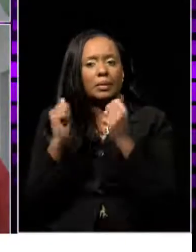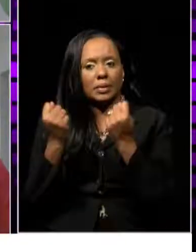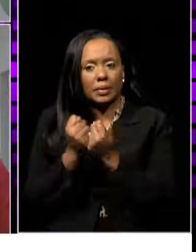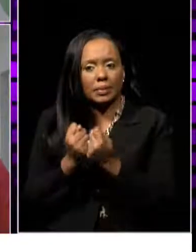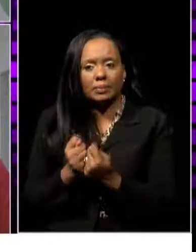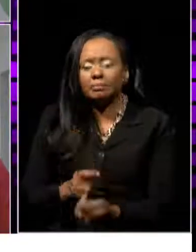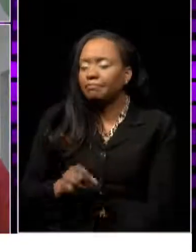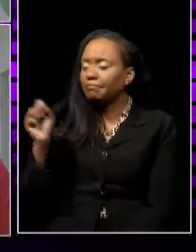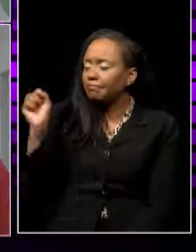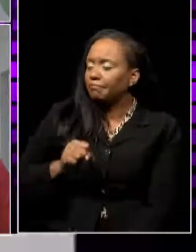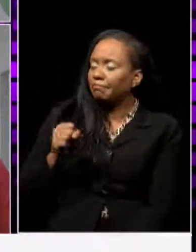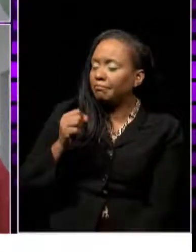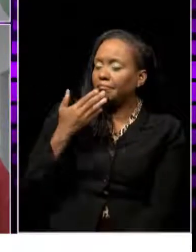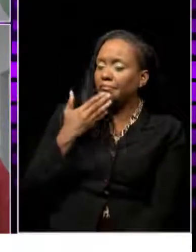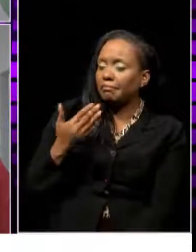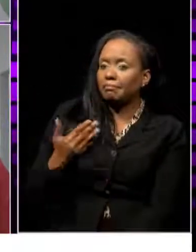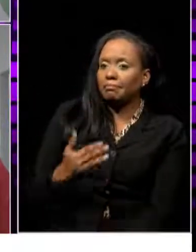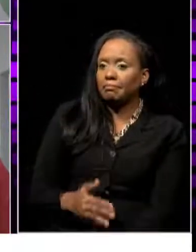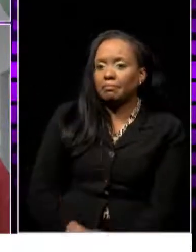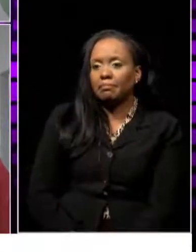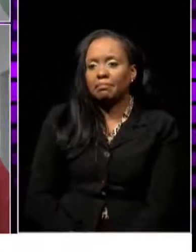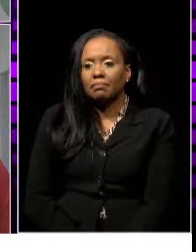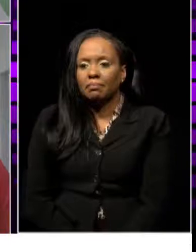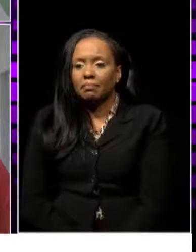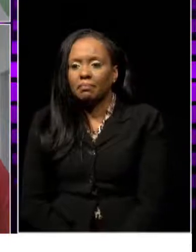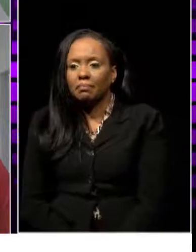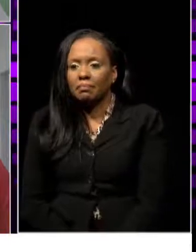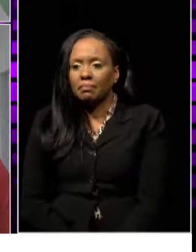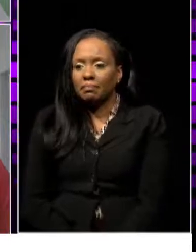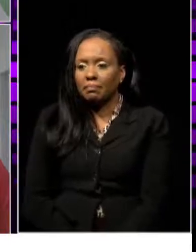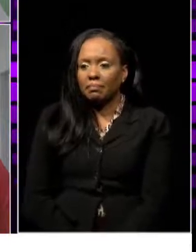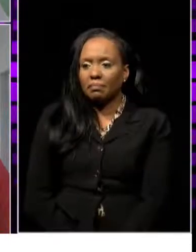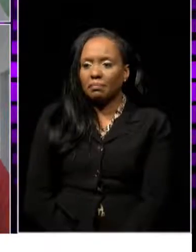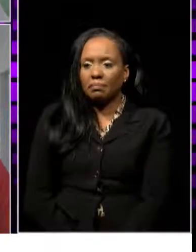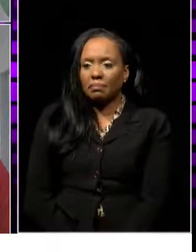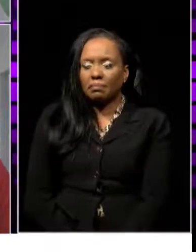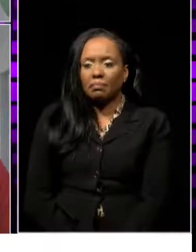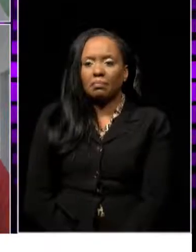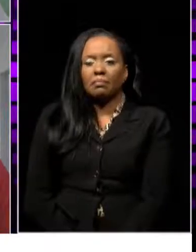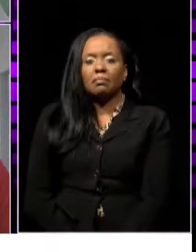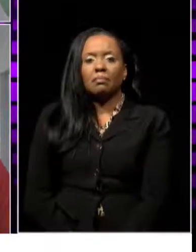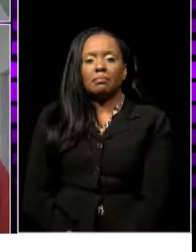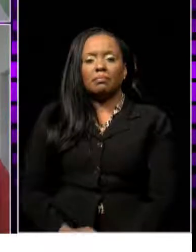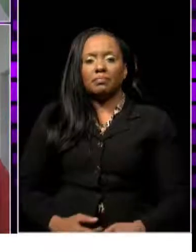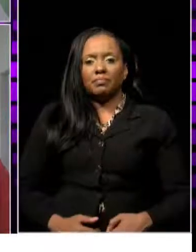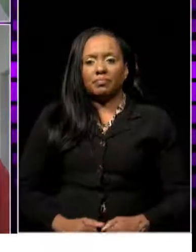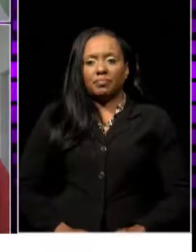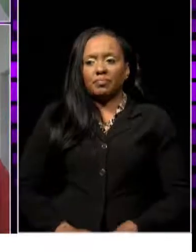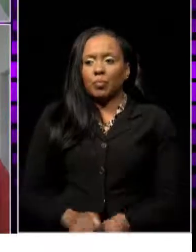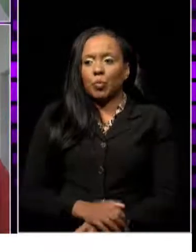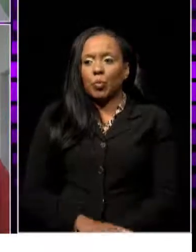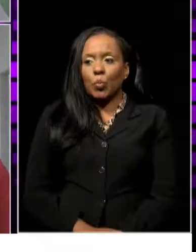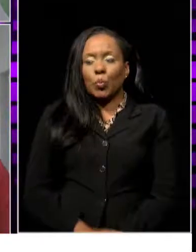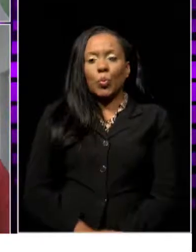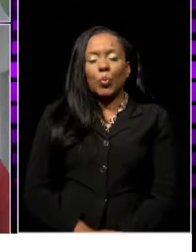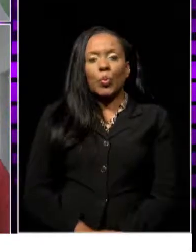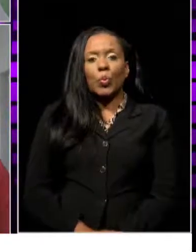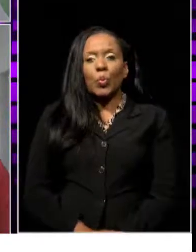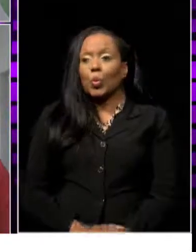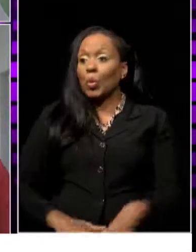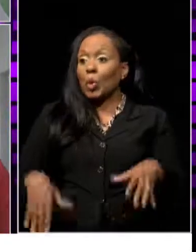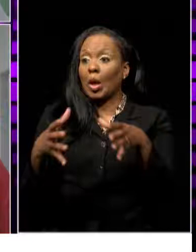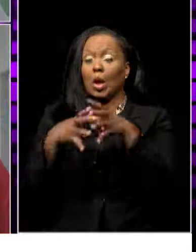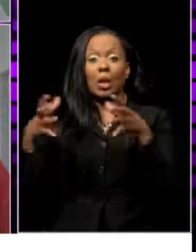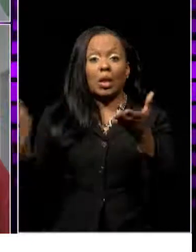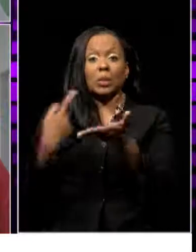much. Well, there's been a lot of talk surrounding this topic that I'm going to bring up next. But just remember